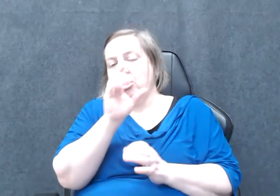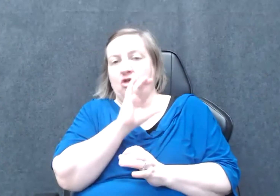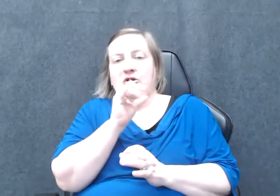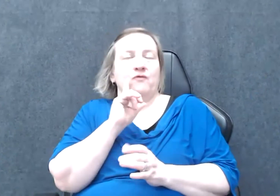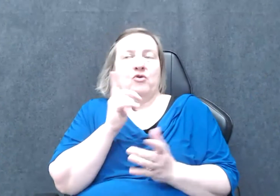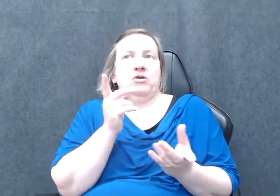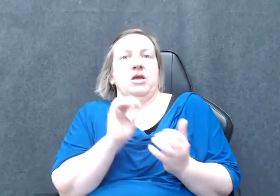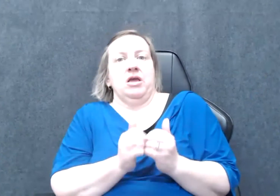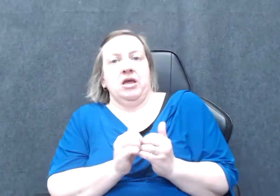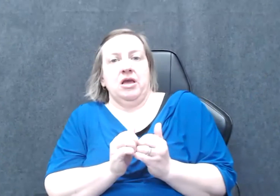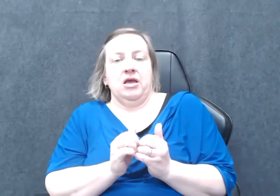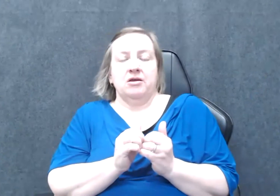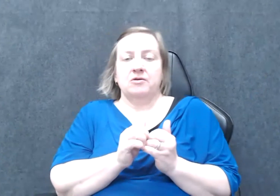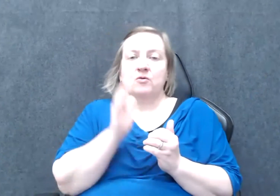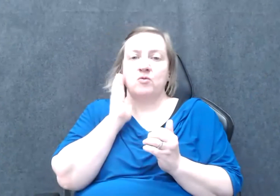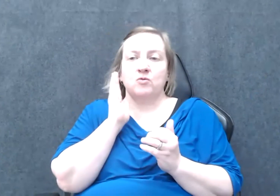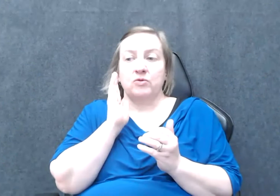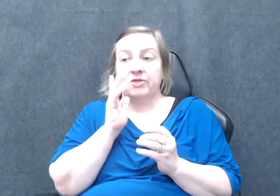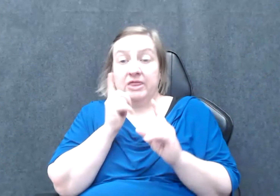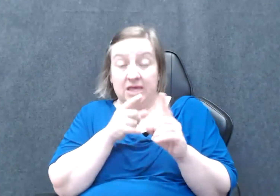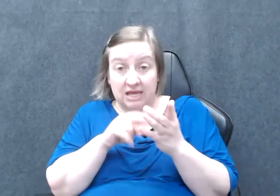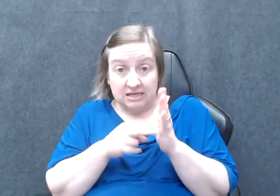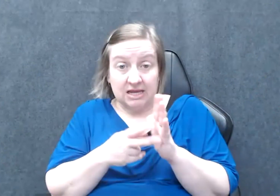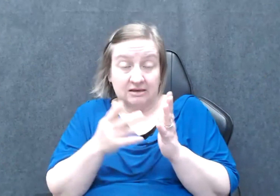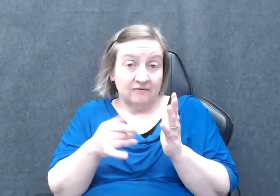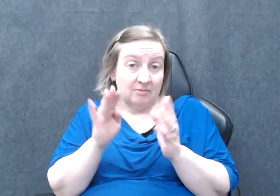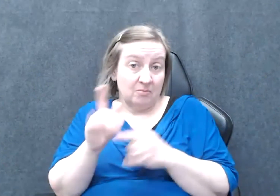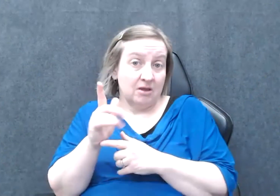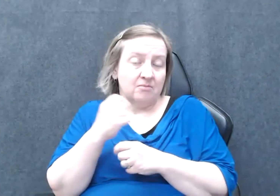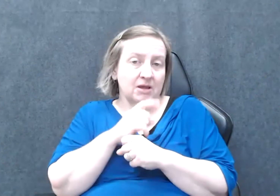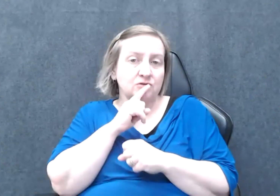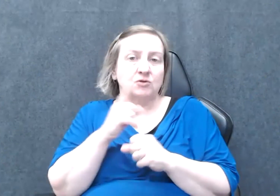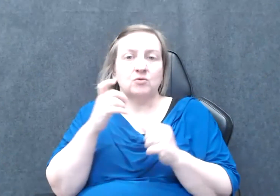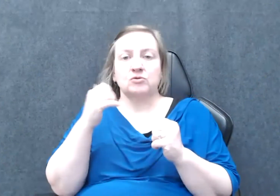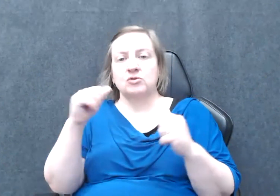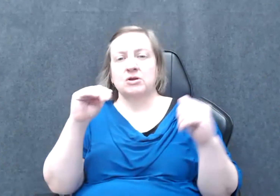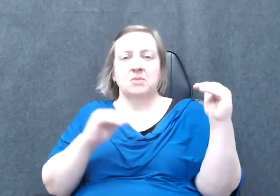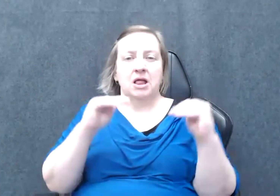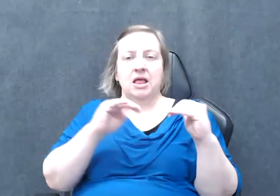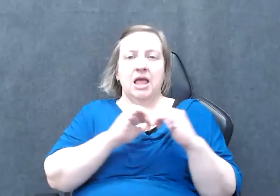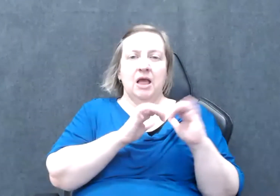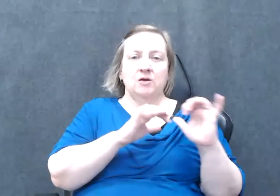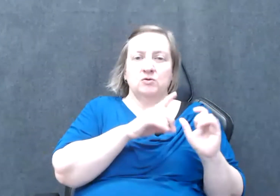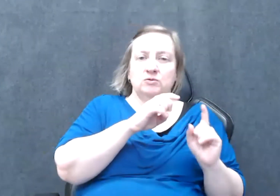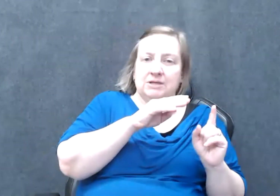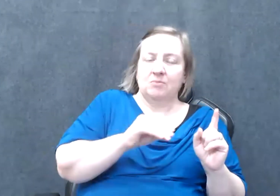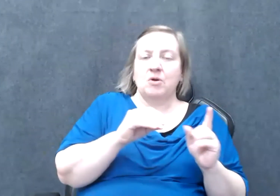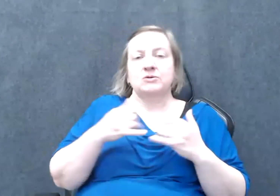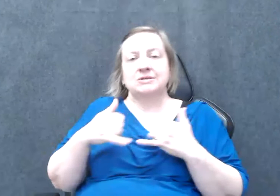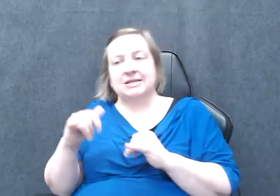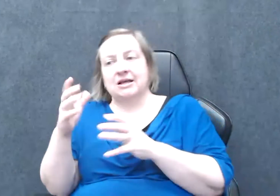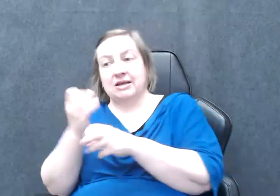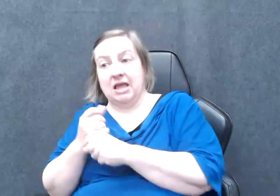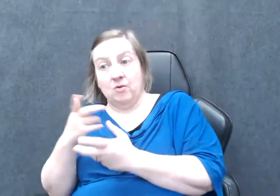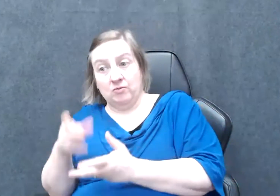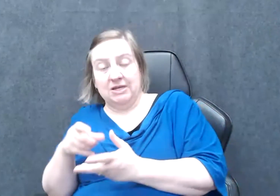on things, and, you know, the intent of the bill, we want to make sure. So we're trying to balance that. How do we do the demo and still get what we need and give